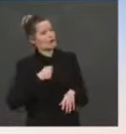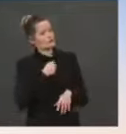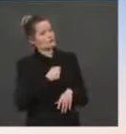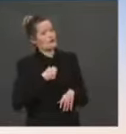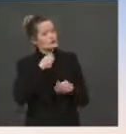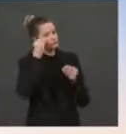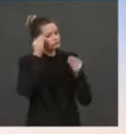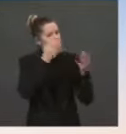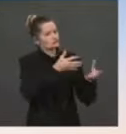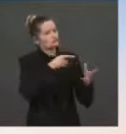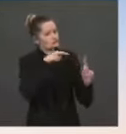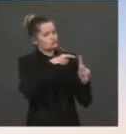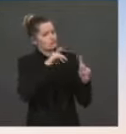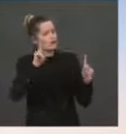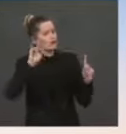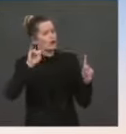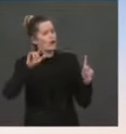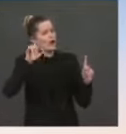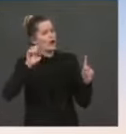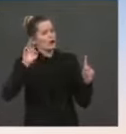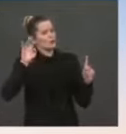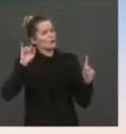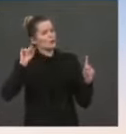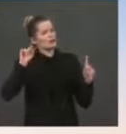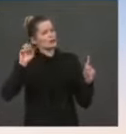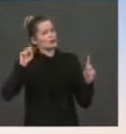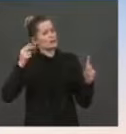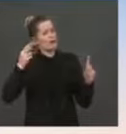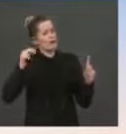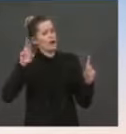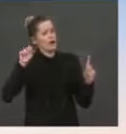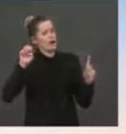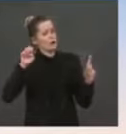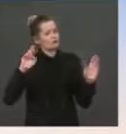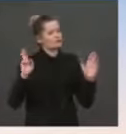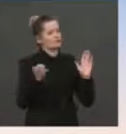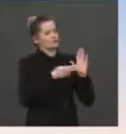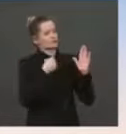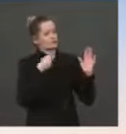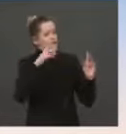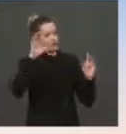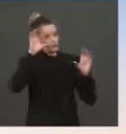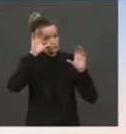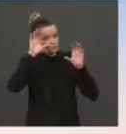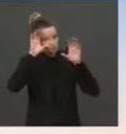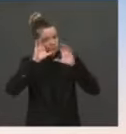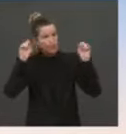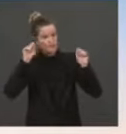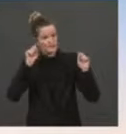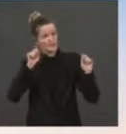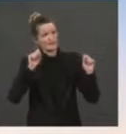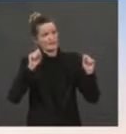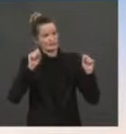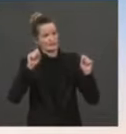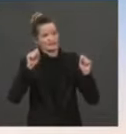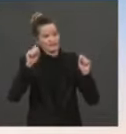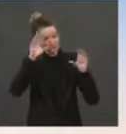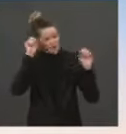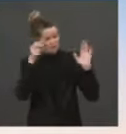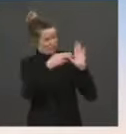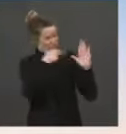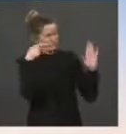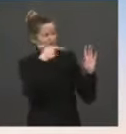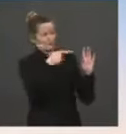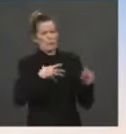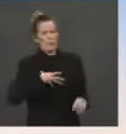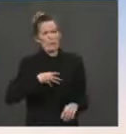he is a white supremacist? Well, let's be clear what we're talking about here. This is about a campaign video released last